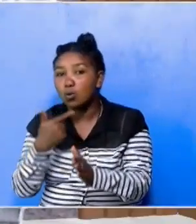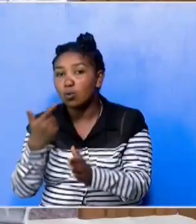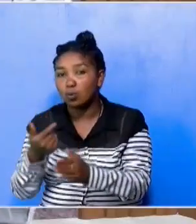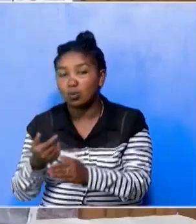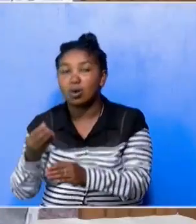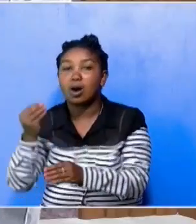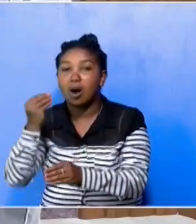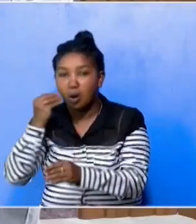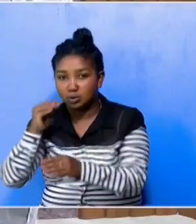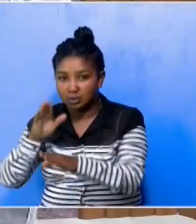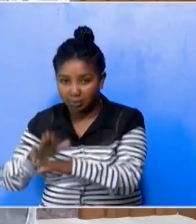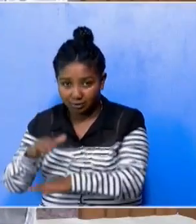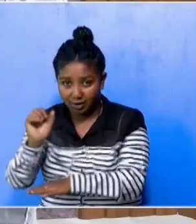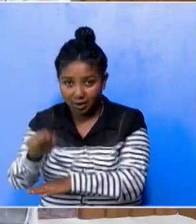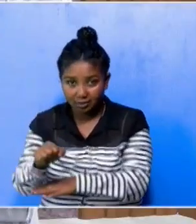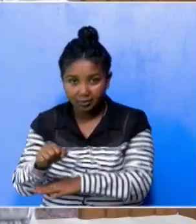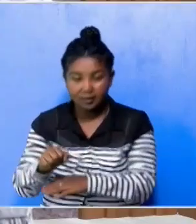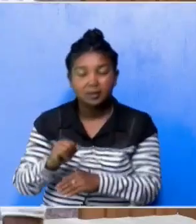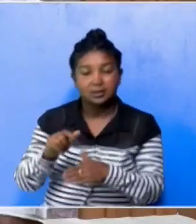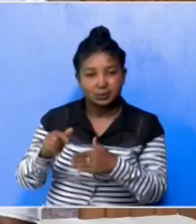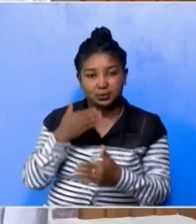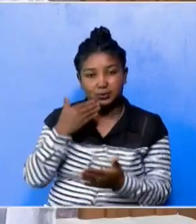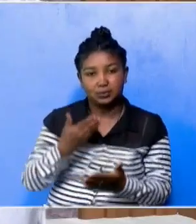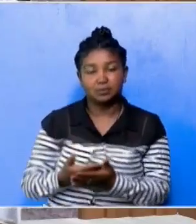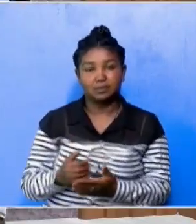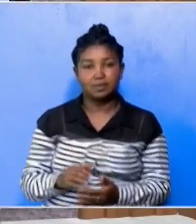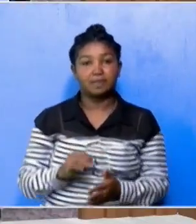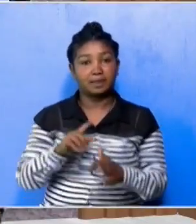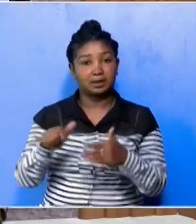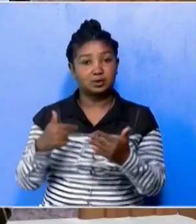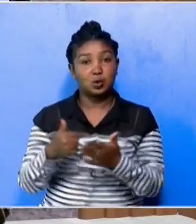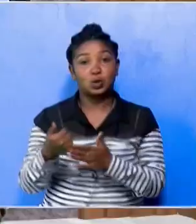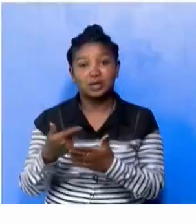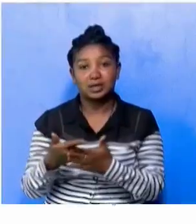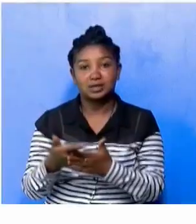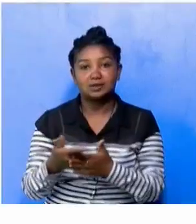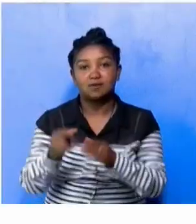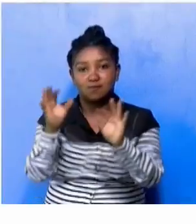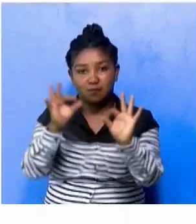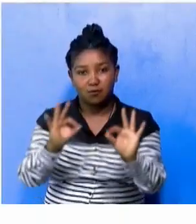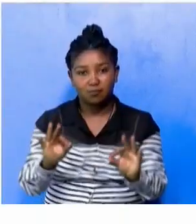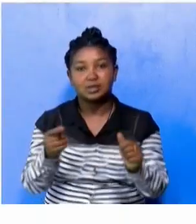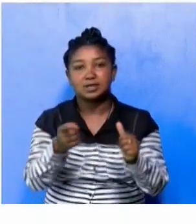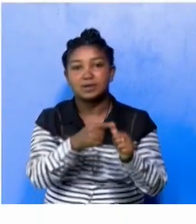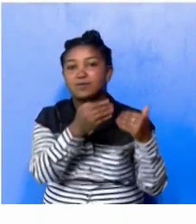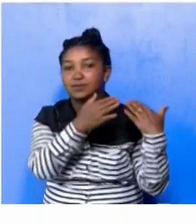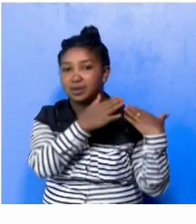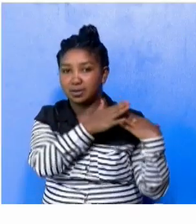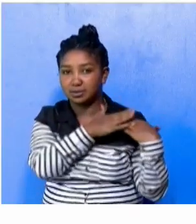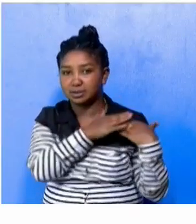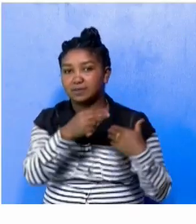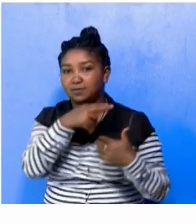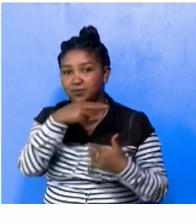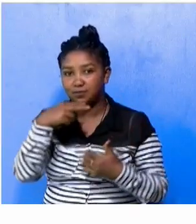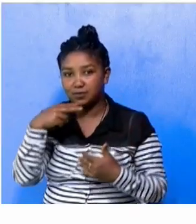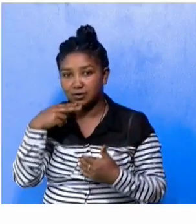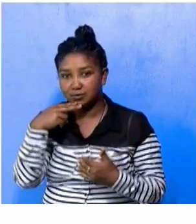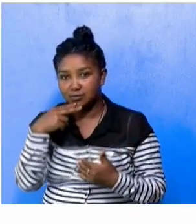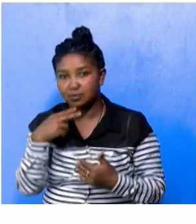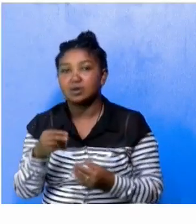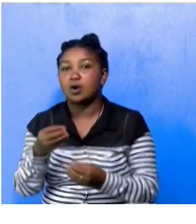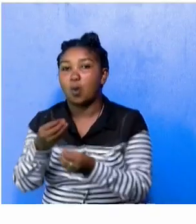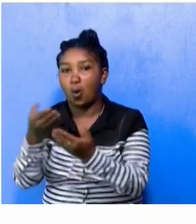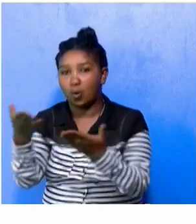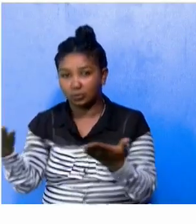house. Is it clear? Good. So here is the form subject, verb,